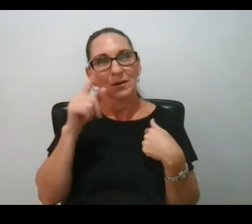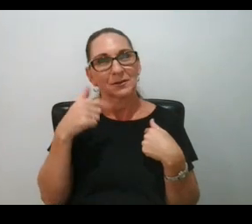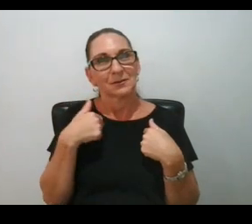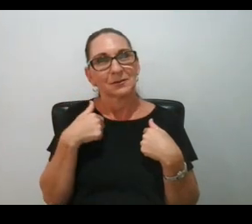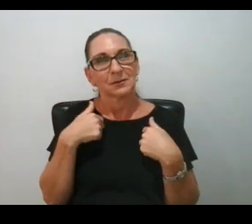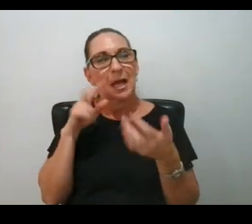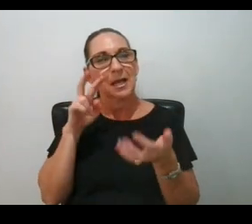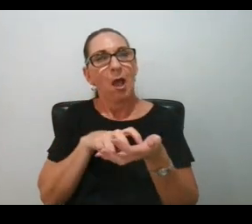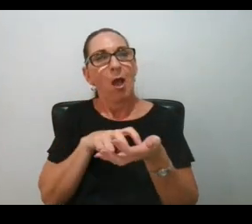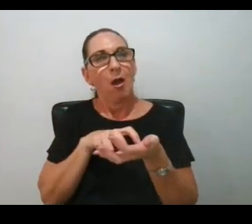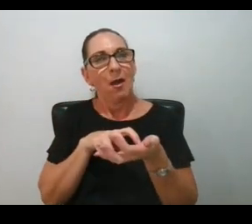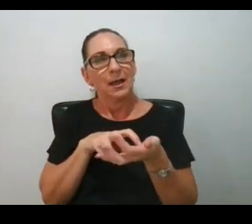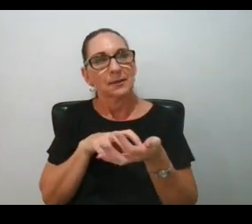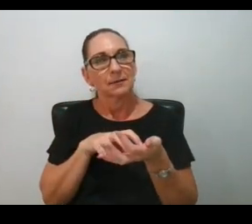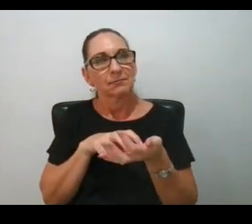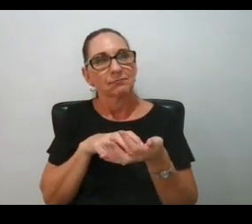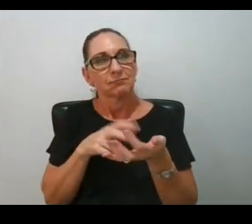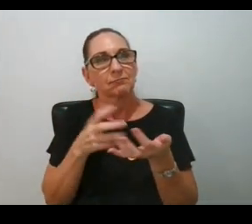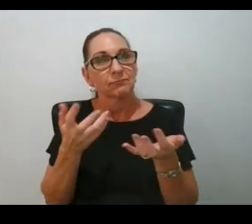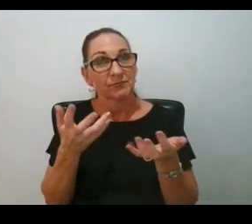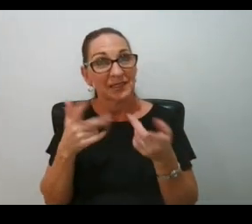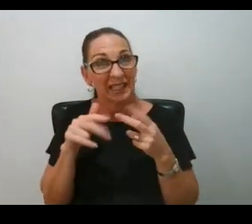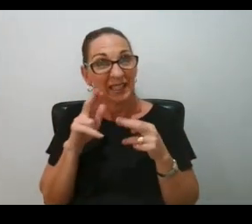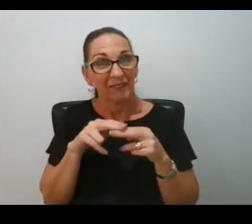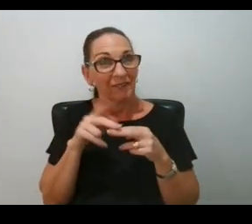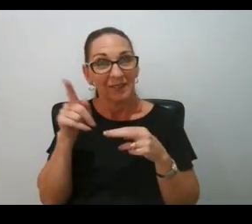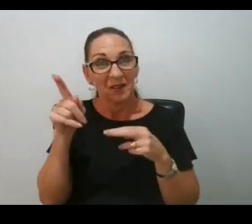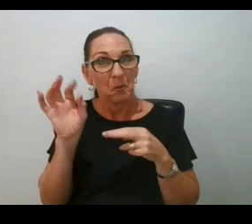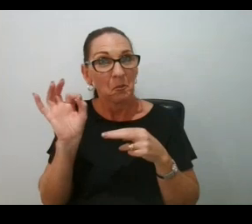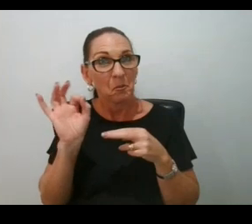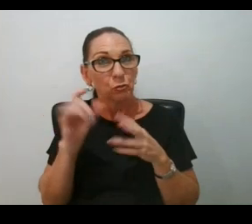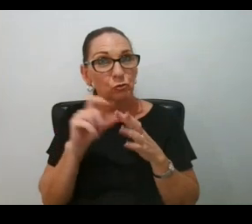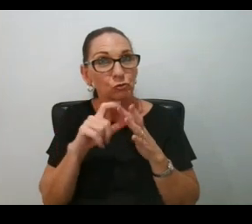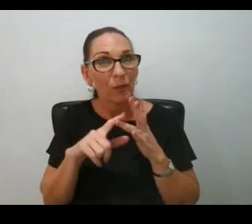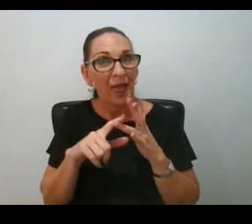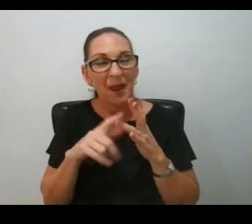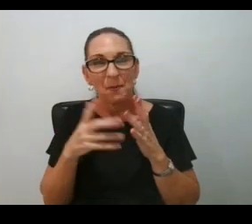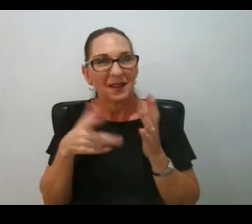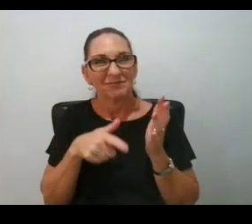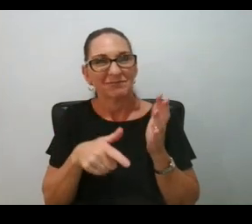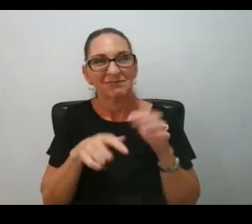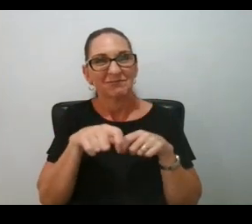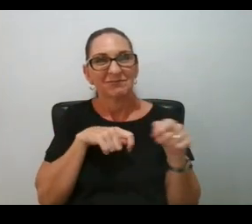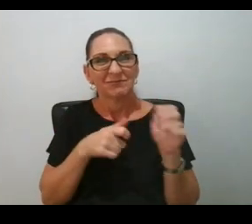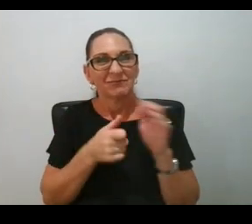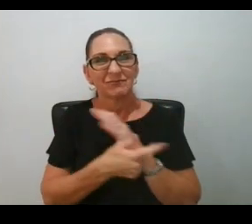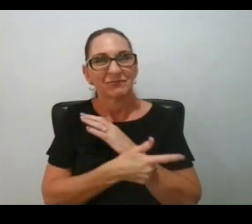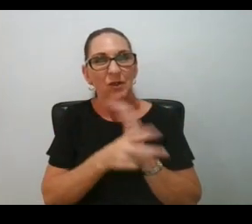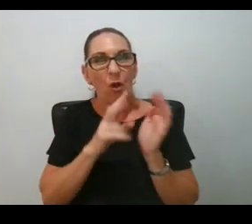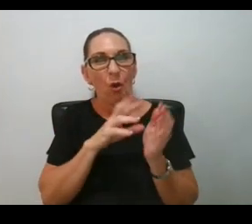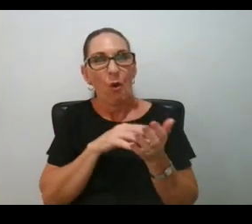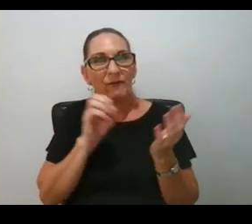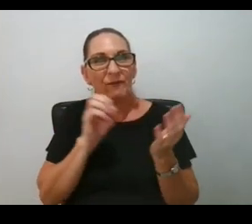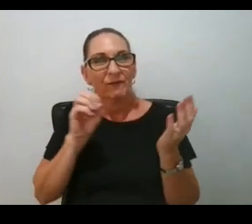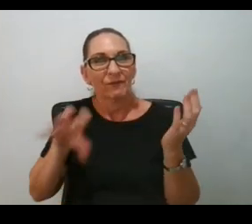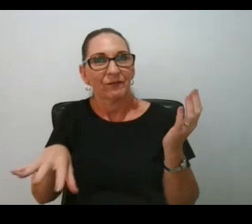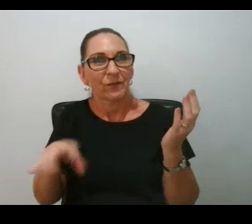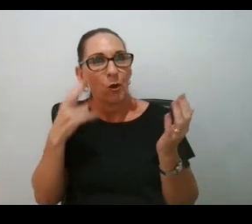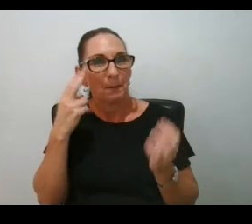person giving a guarantee. And if they haven't done that, guarantee is not valid and she's out entirely. That would be the